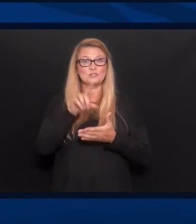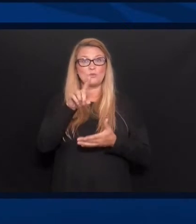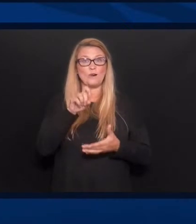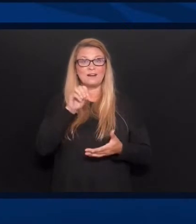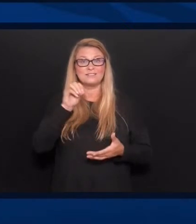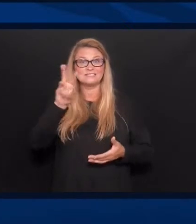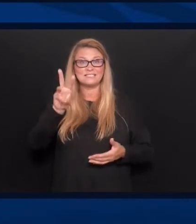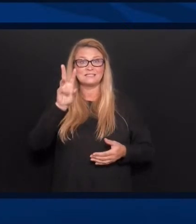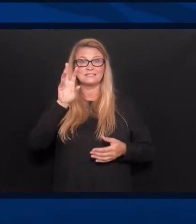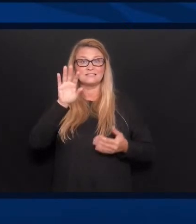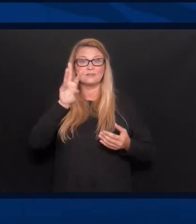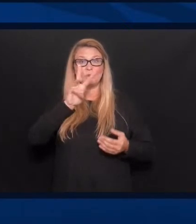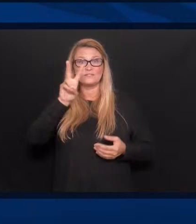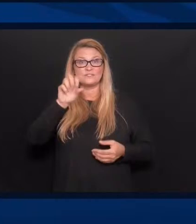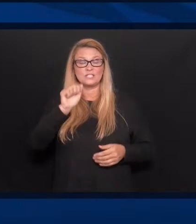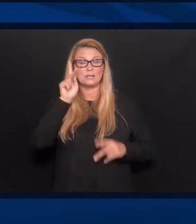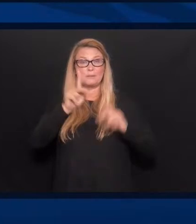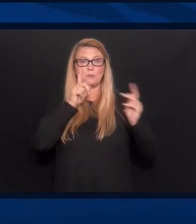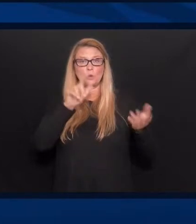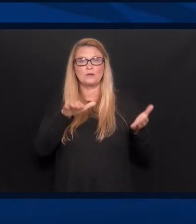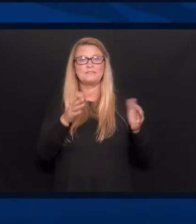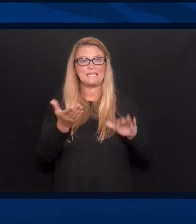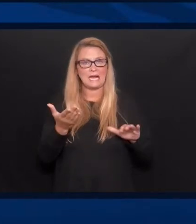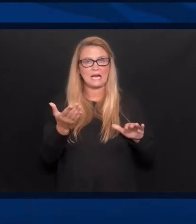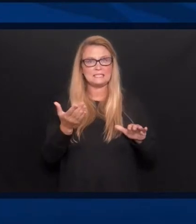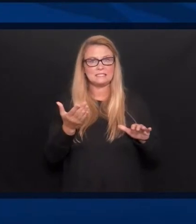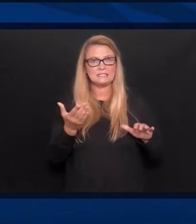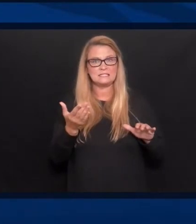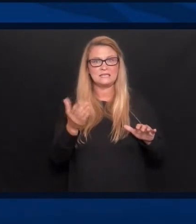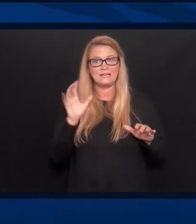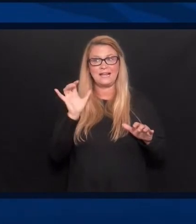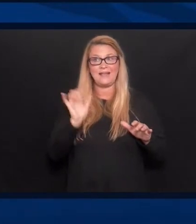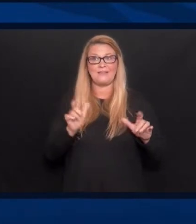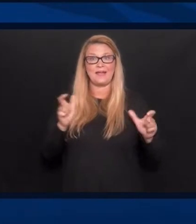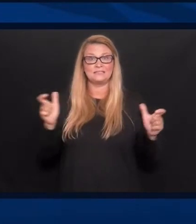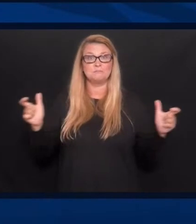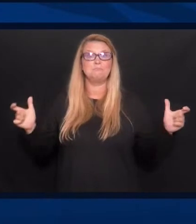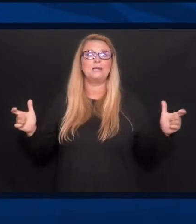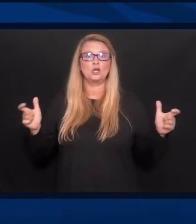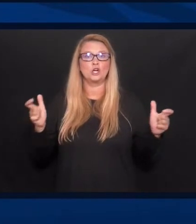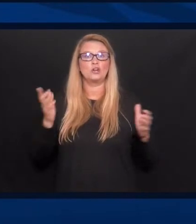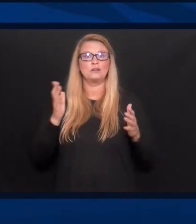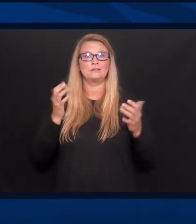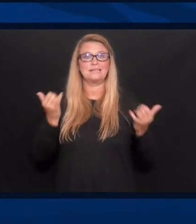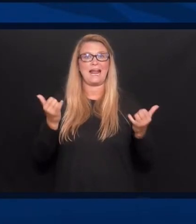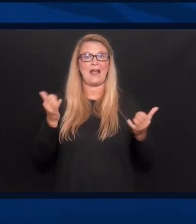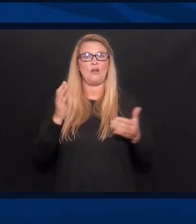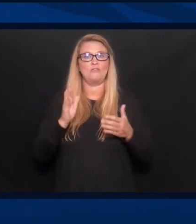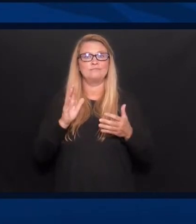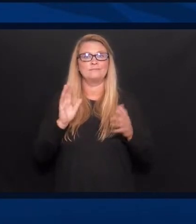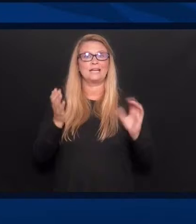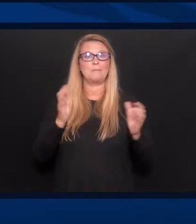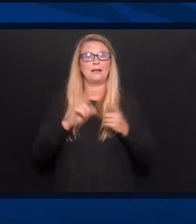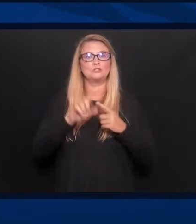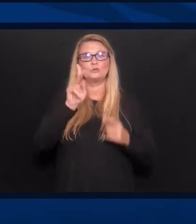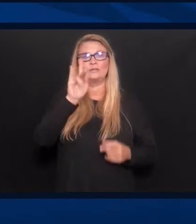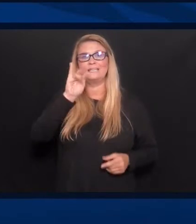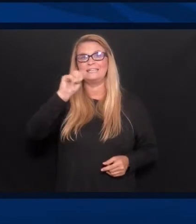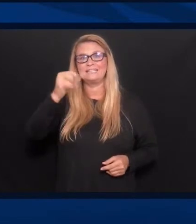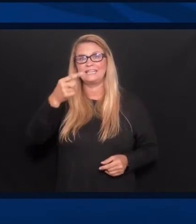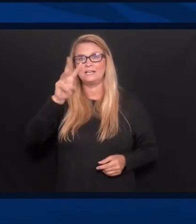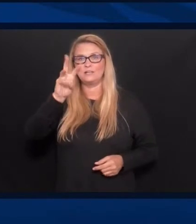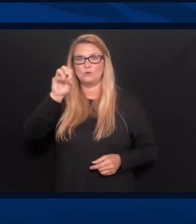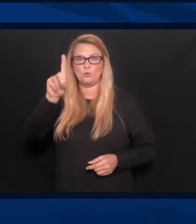from COVID-related causes since the beginning of the pandemic. That's greater now than the population of Kingwood. So Kingwood is now added to that very